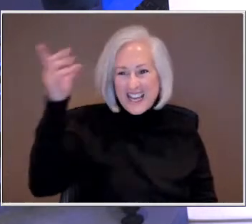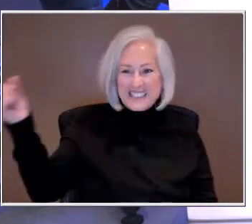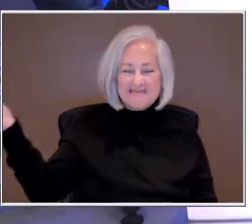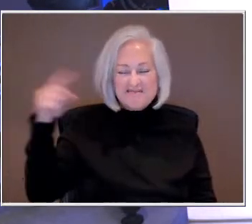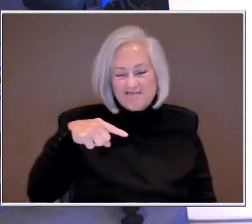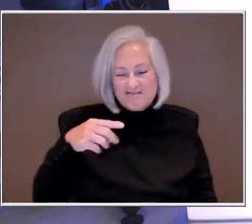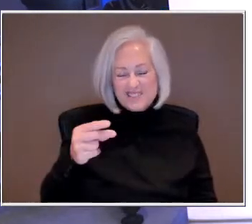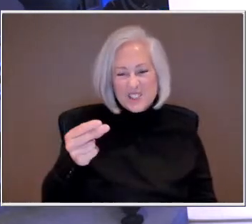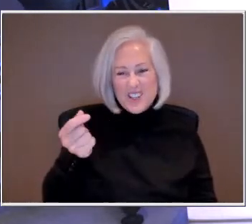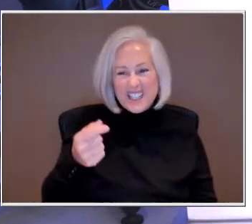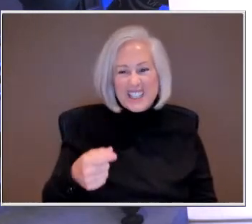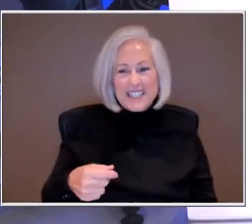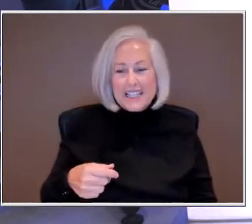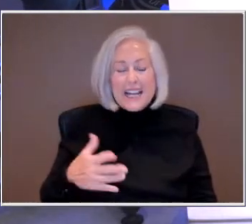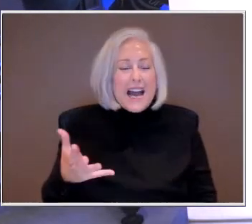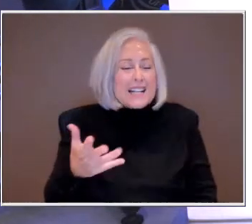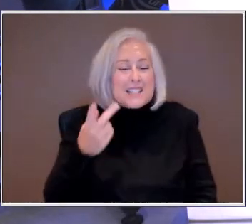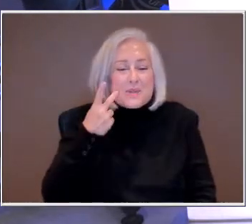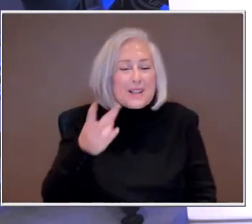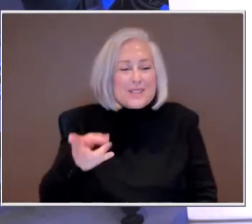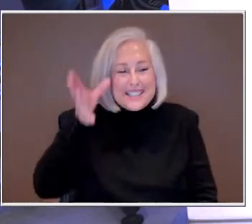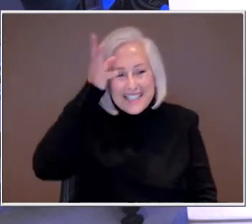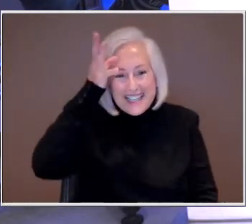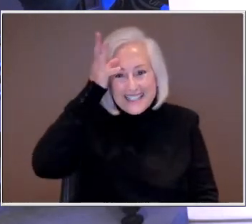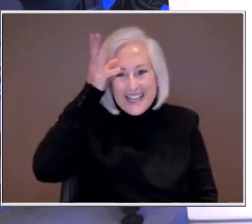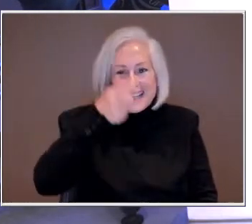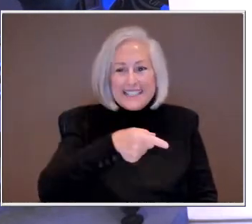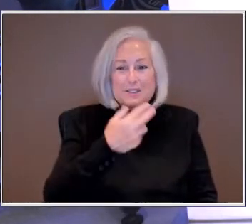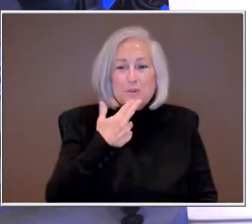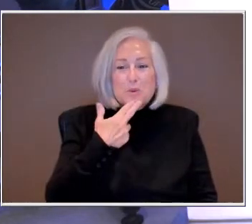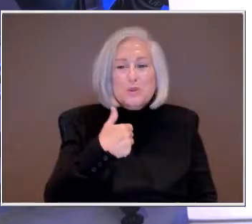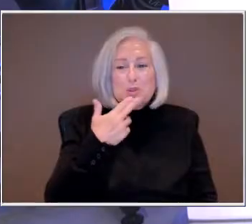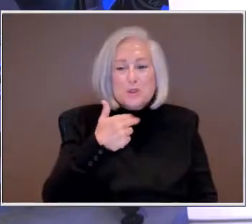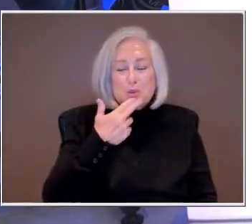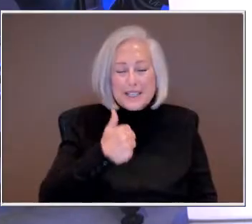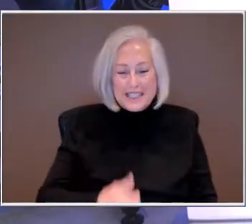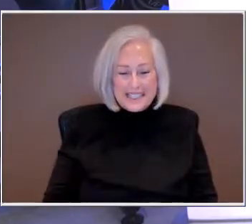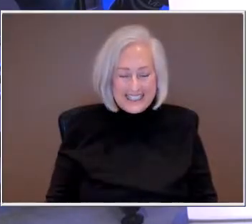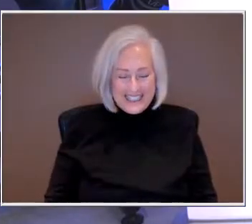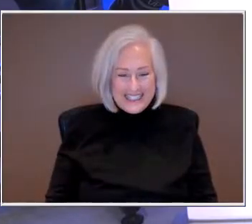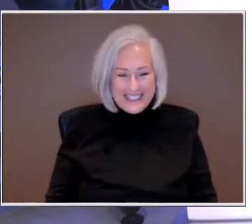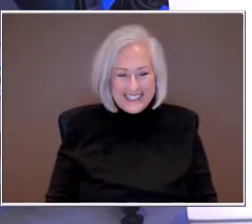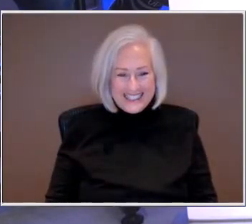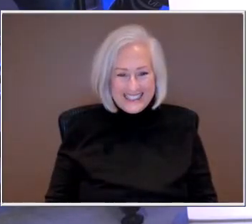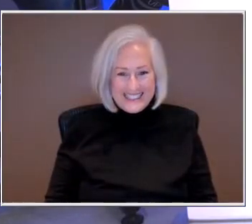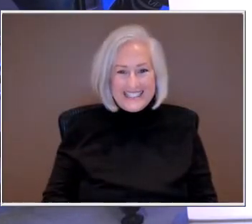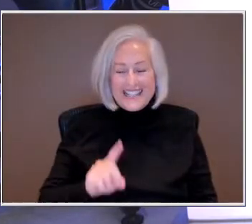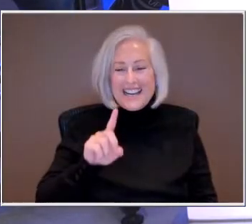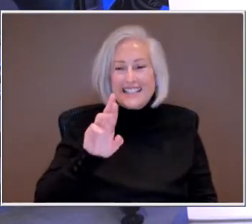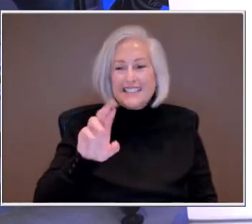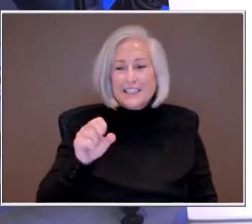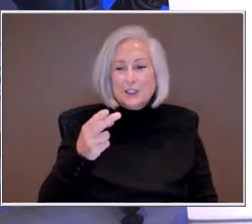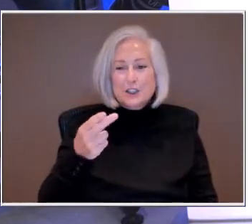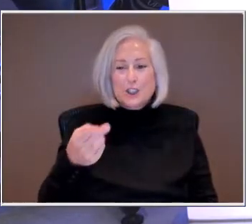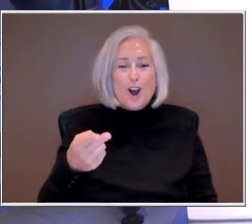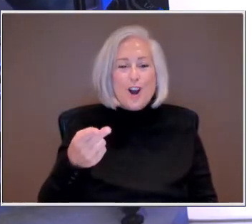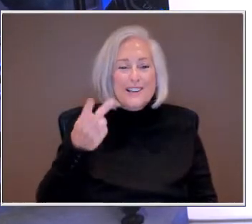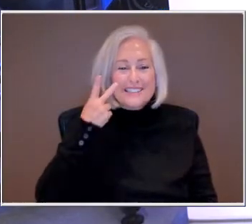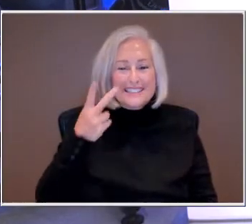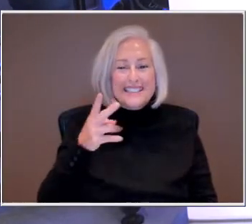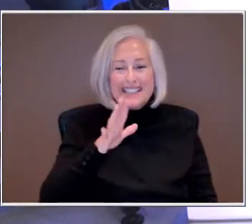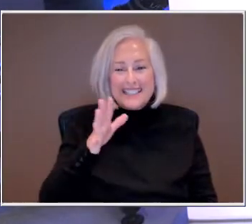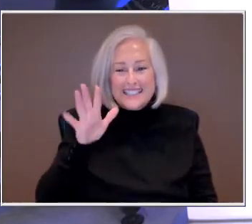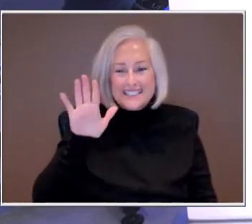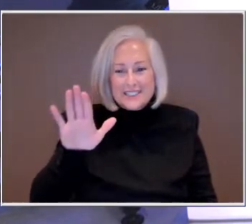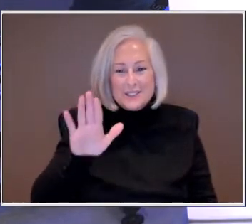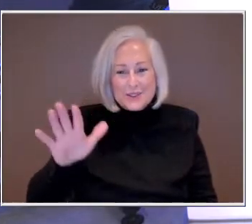Dad, come in. I just want to get a shot of him, because you have to see how sweet this guy is. And then I want Dr. Shaw to see what great hair Robert's dad has. What's your dad's